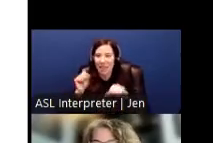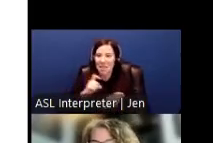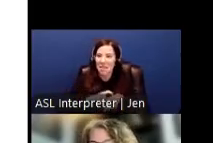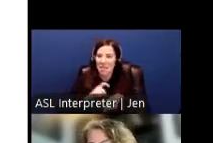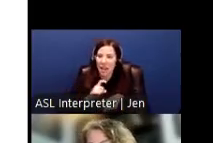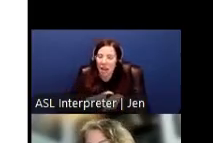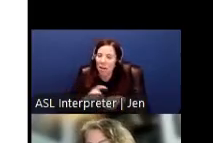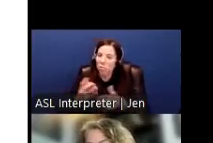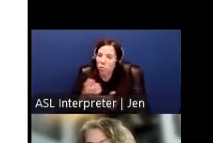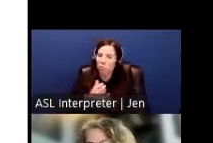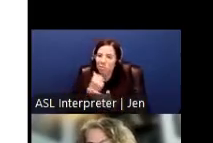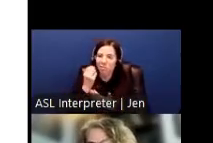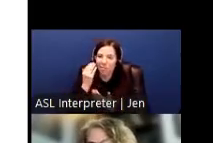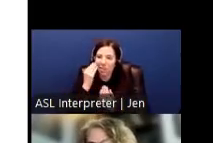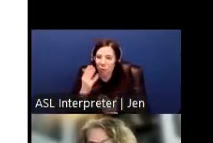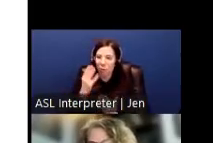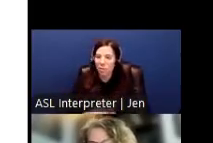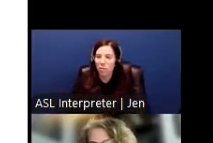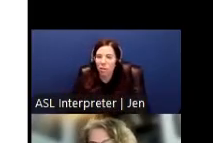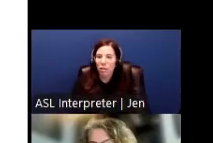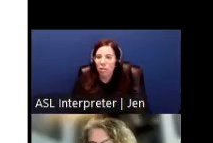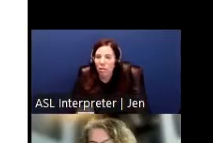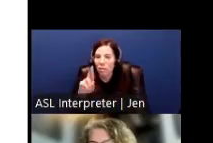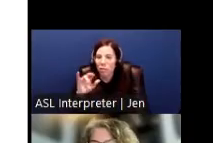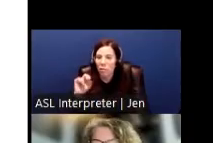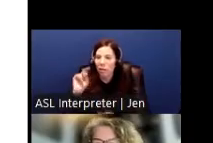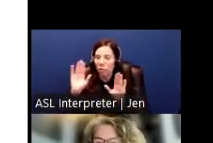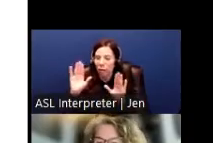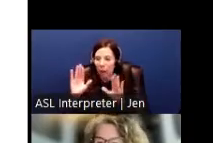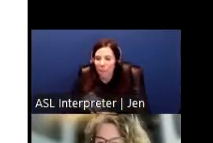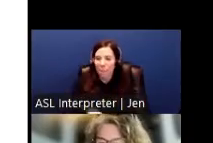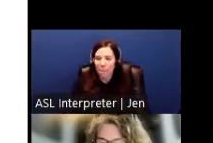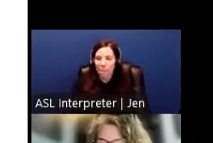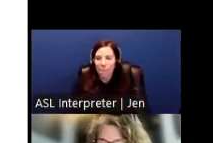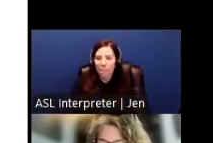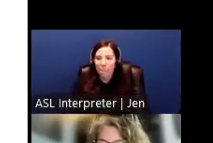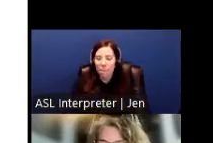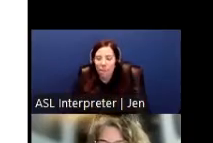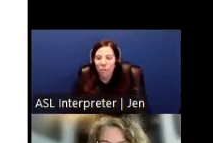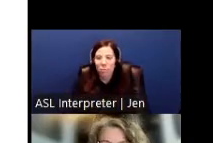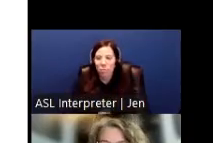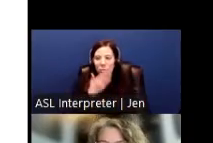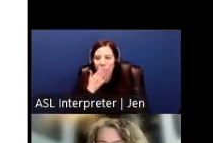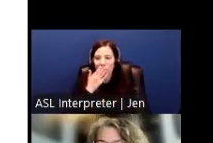gain this information. Great. Thanks.